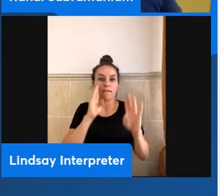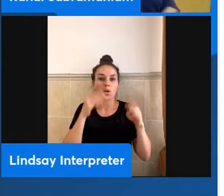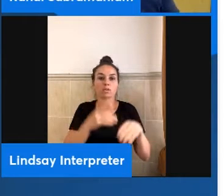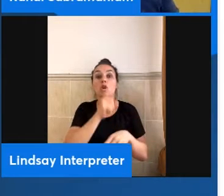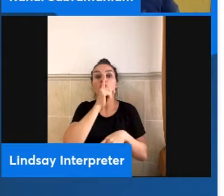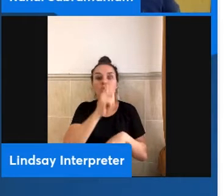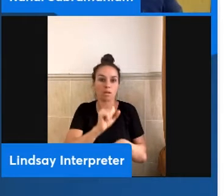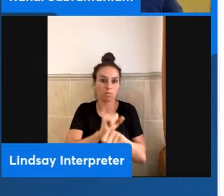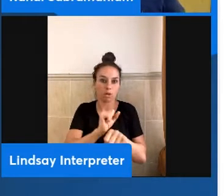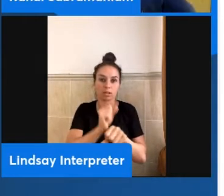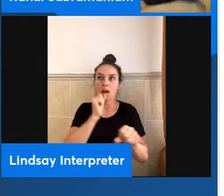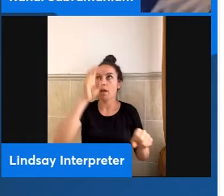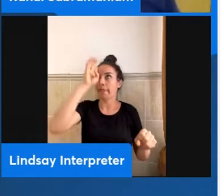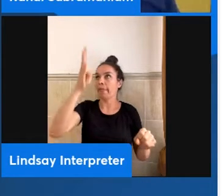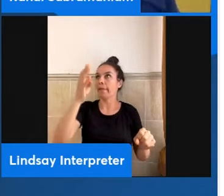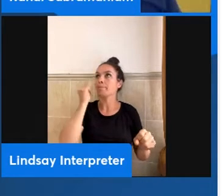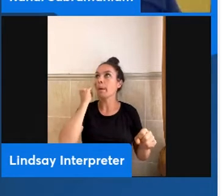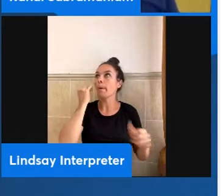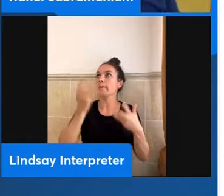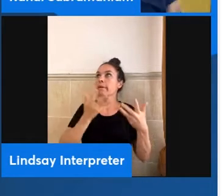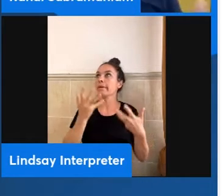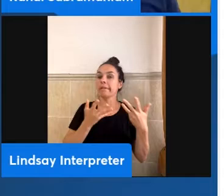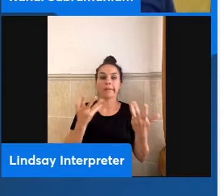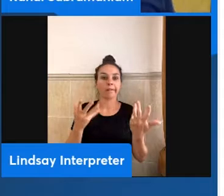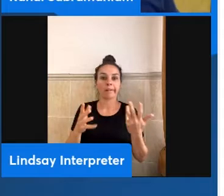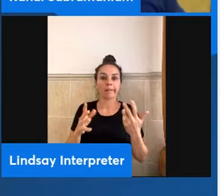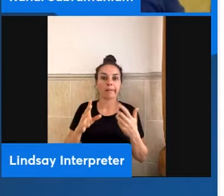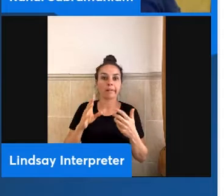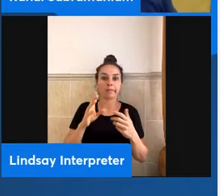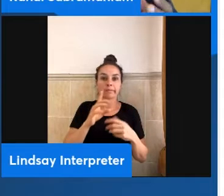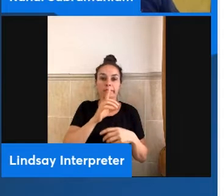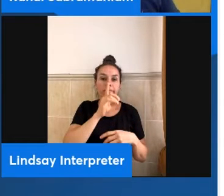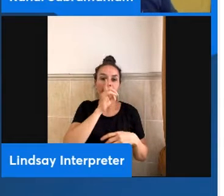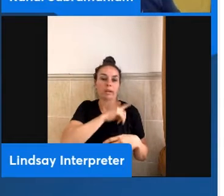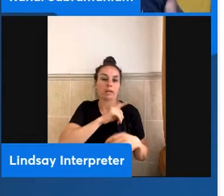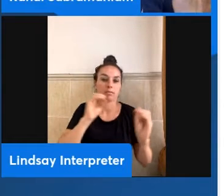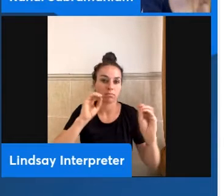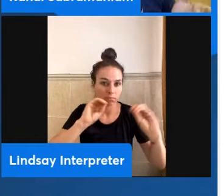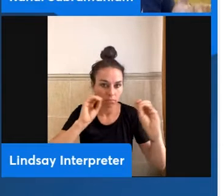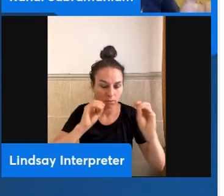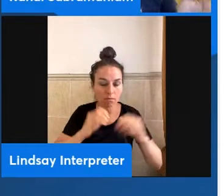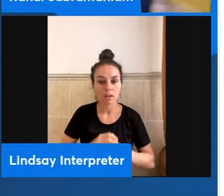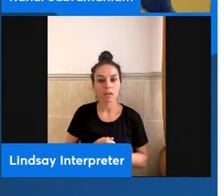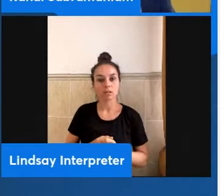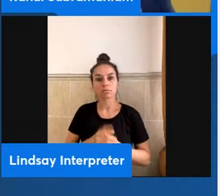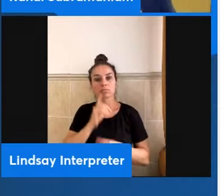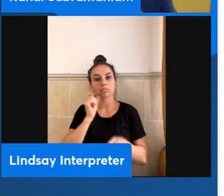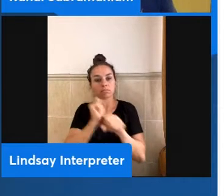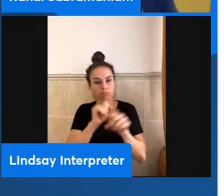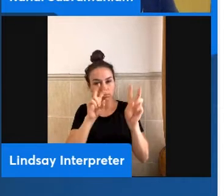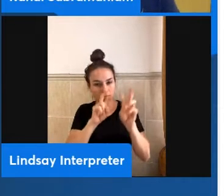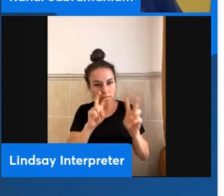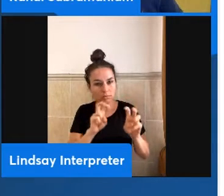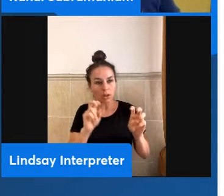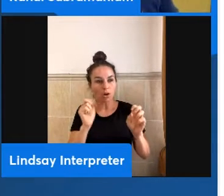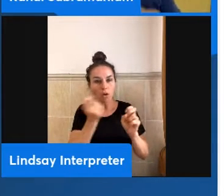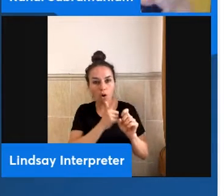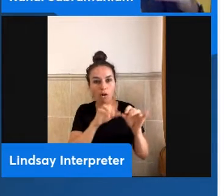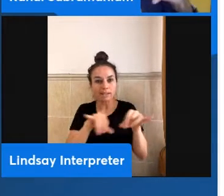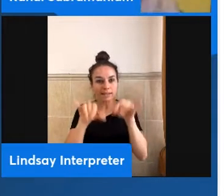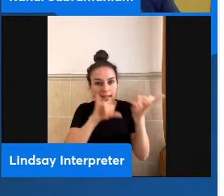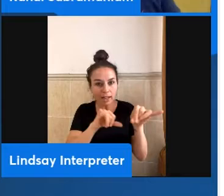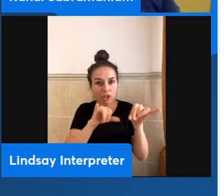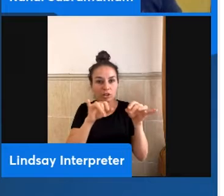not hypothetical. They are not randomly trying to optimize everything there. They're literally looking at all the standard instructions that